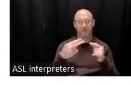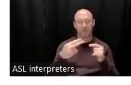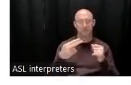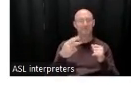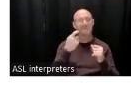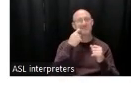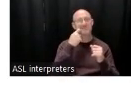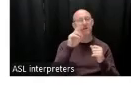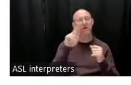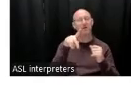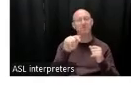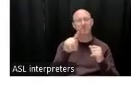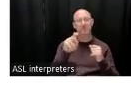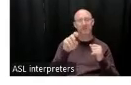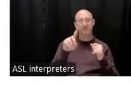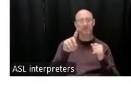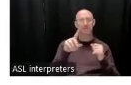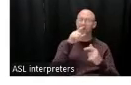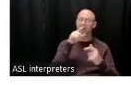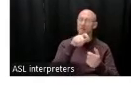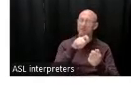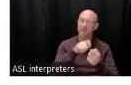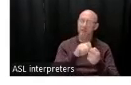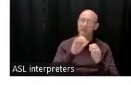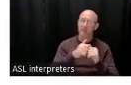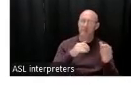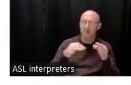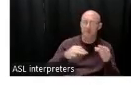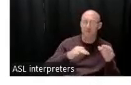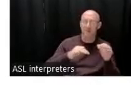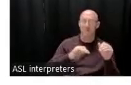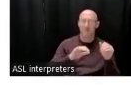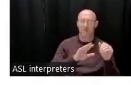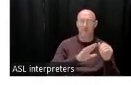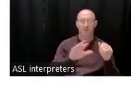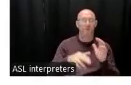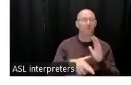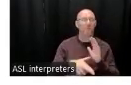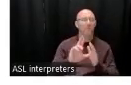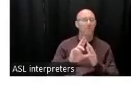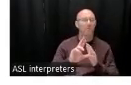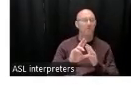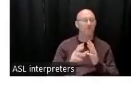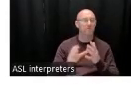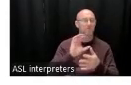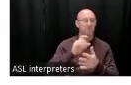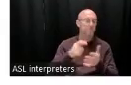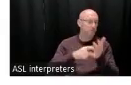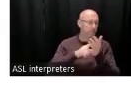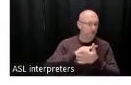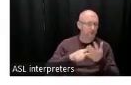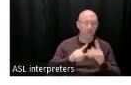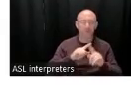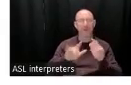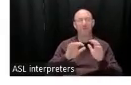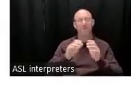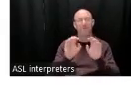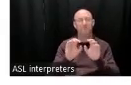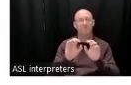recently updated not exactly how they describe their review criteria, but how they organize those into a new